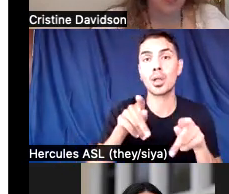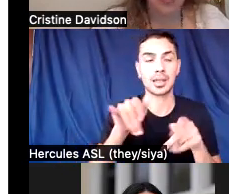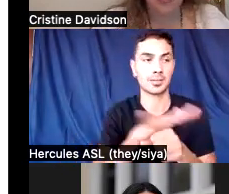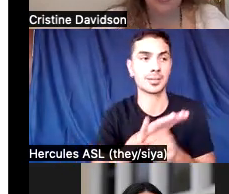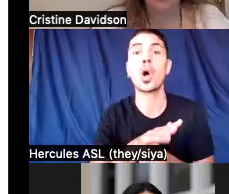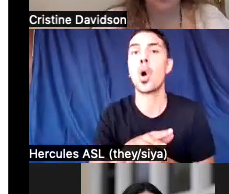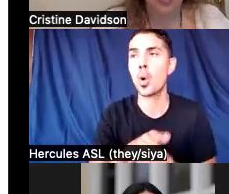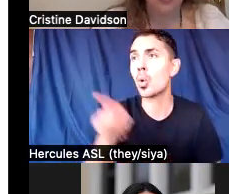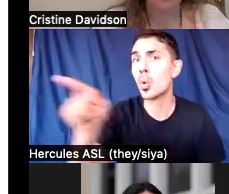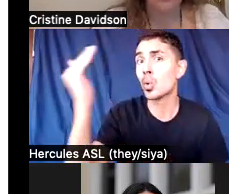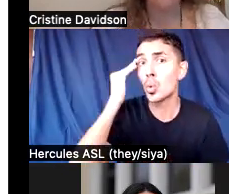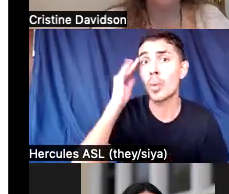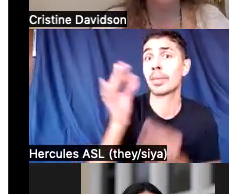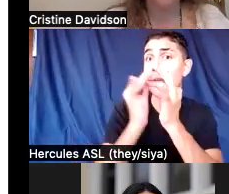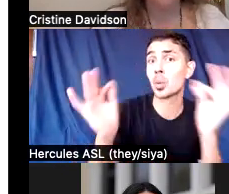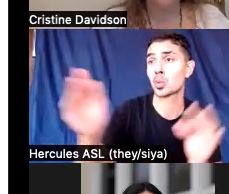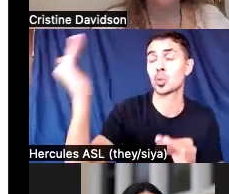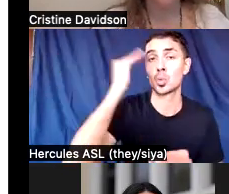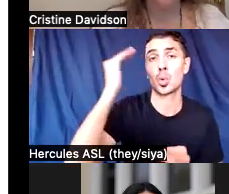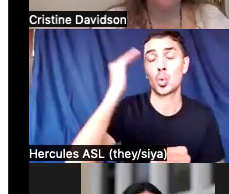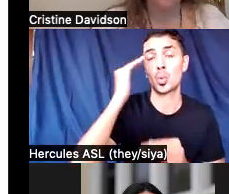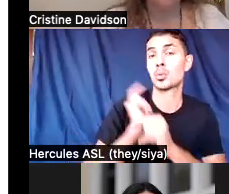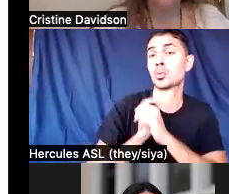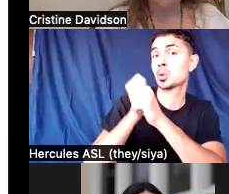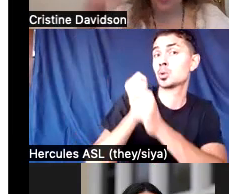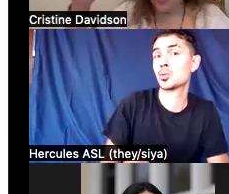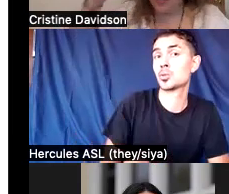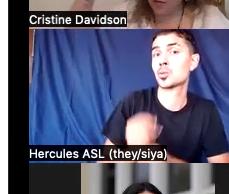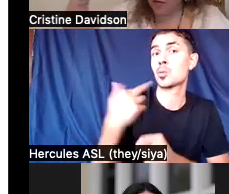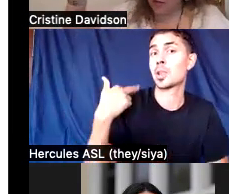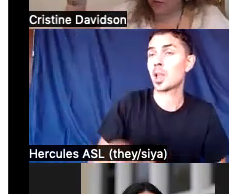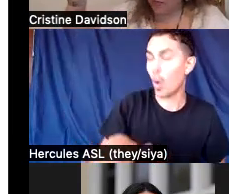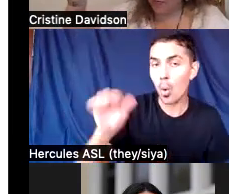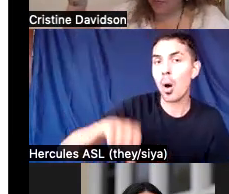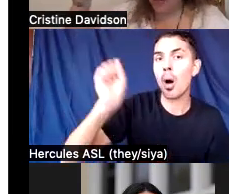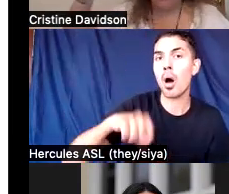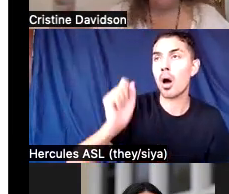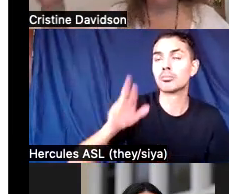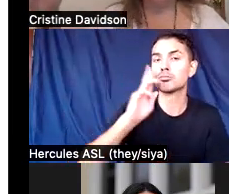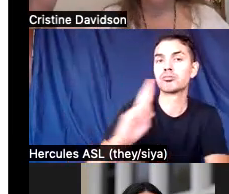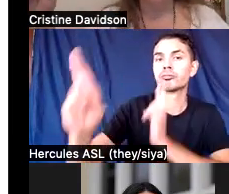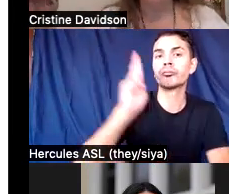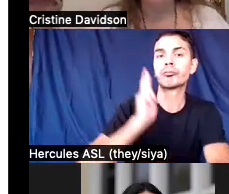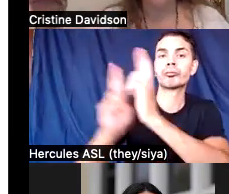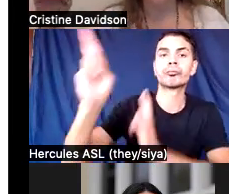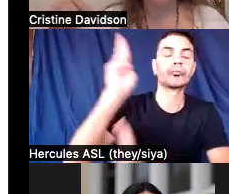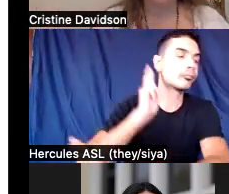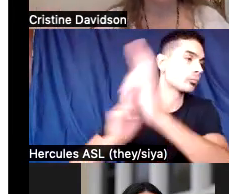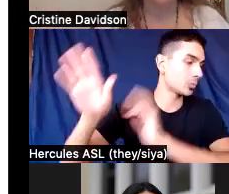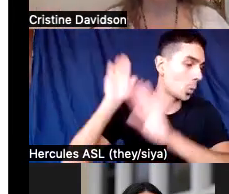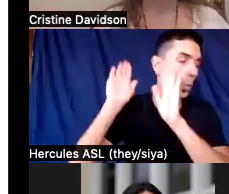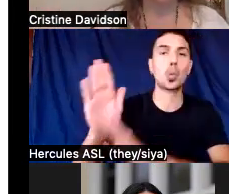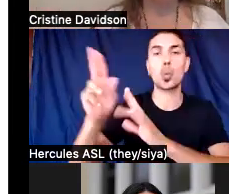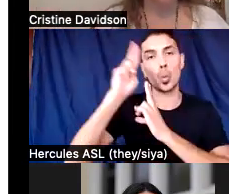and ceremonies, that they can be also, you know, to some degree they're revered, you know, for